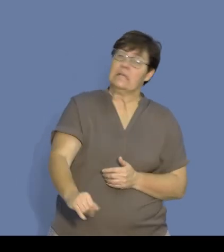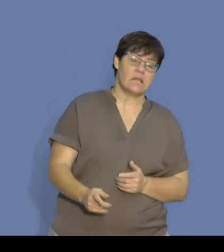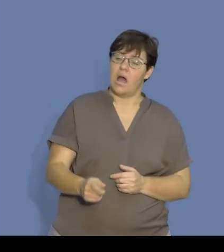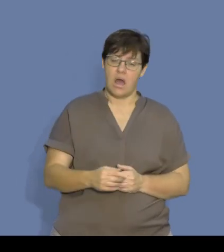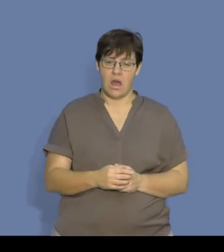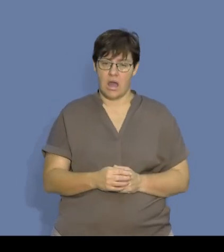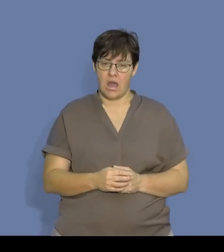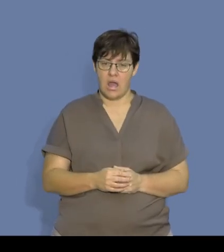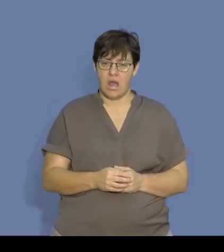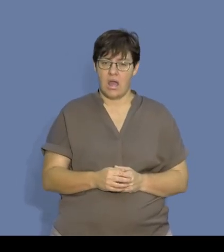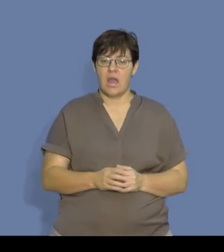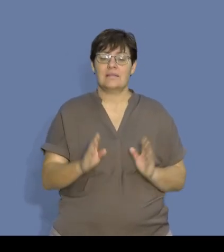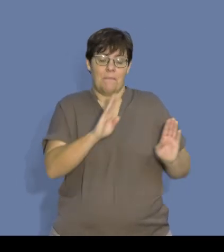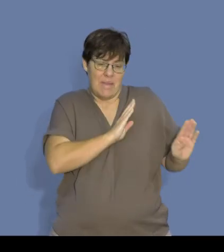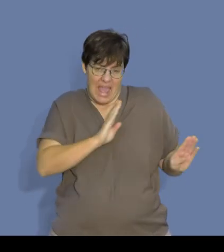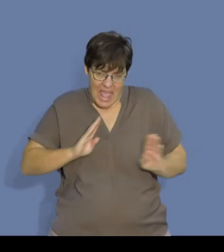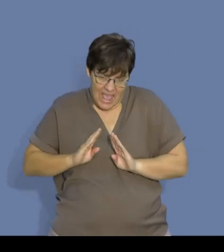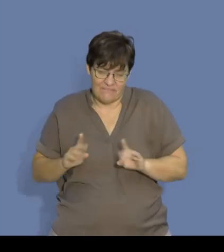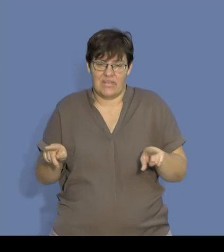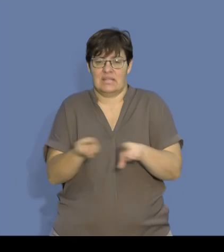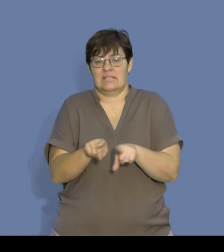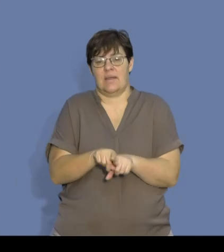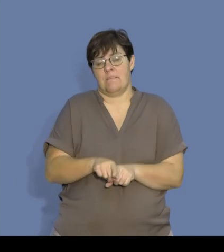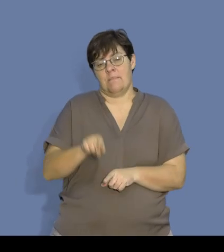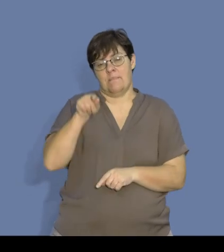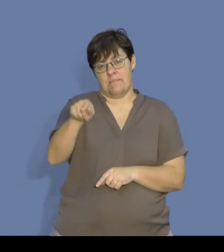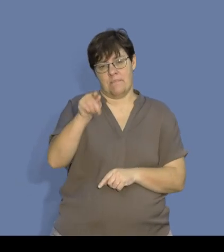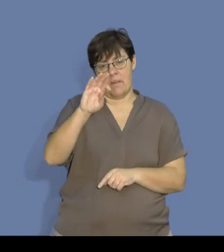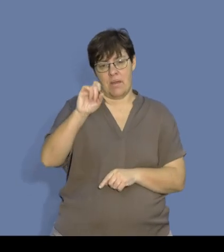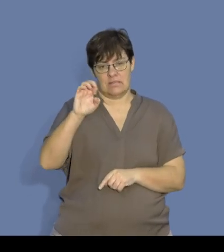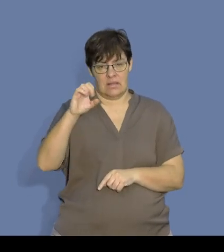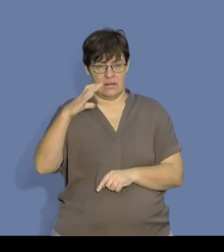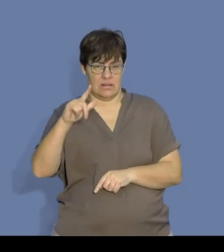It's behaving like a particle. Okay?